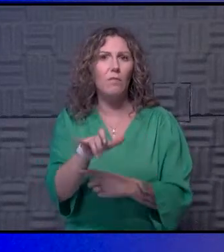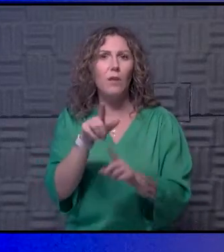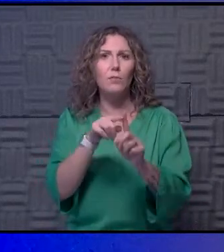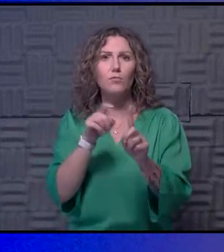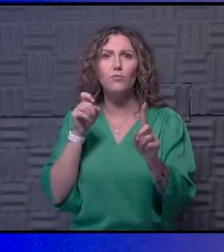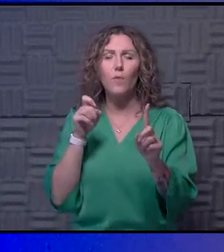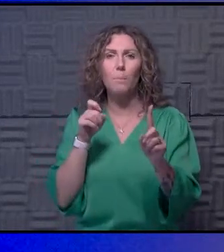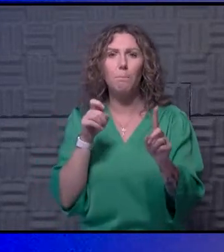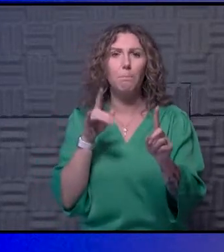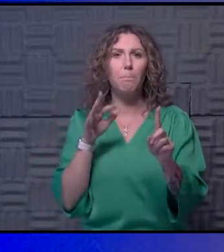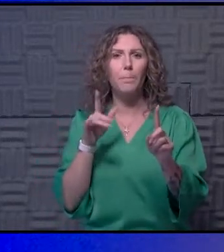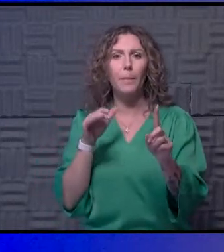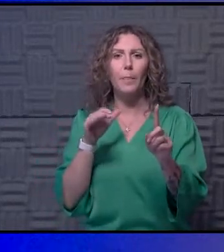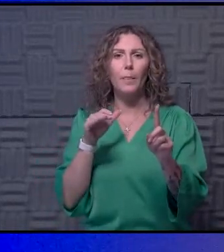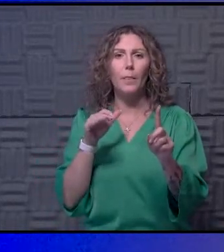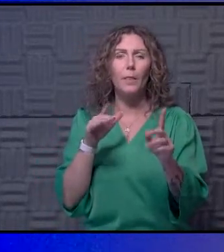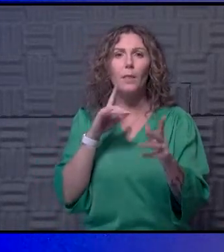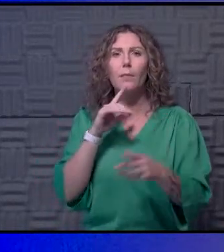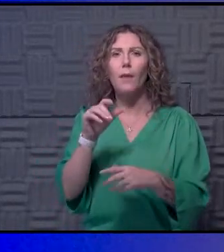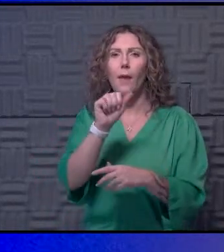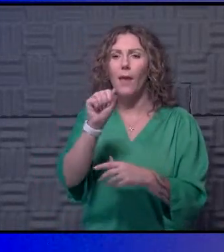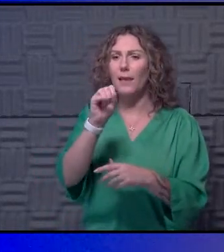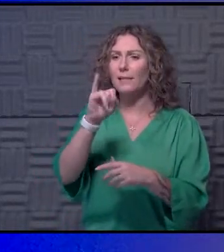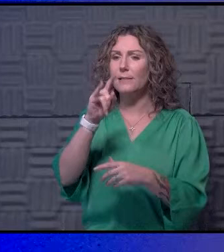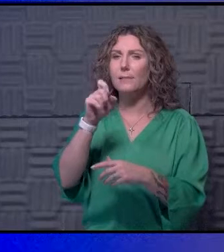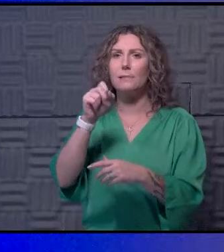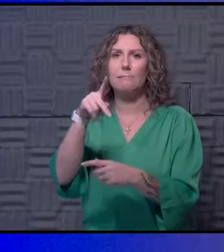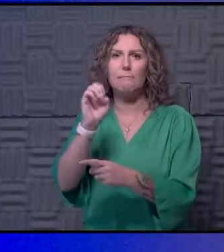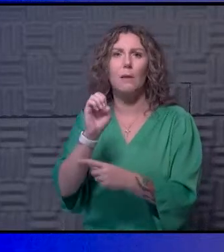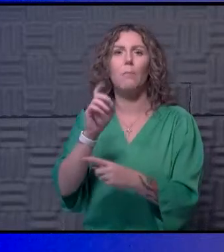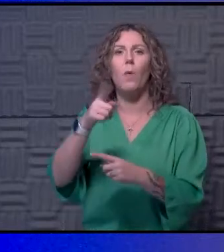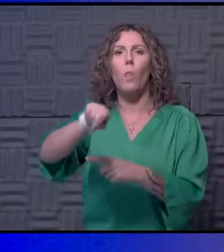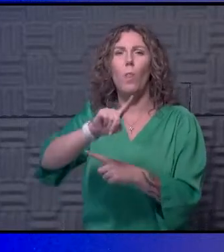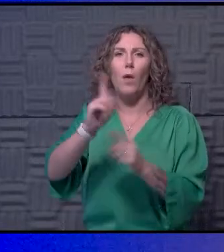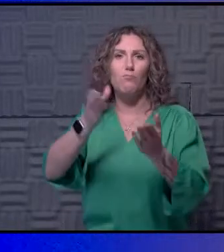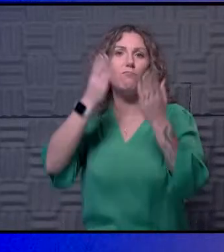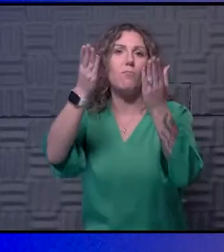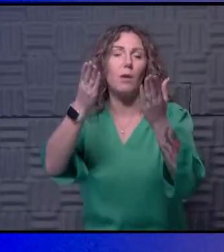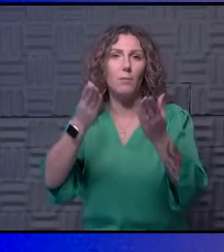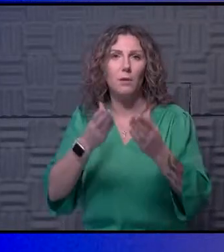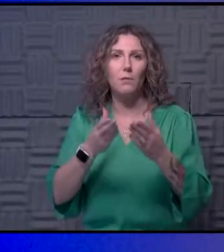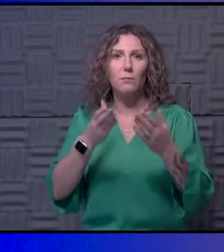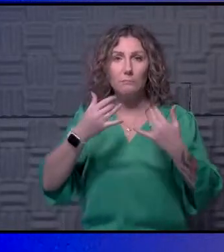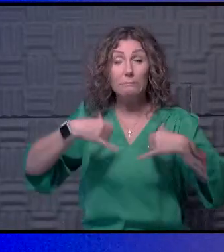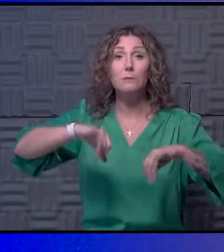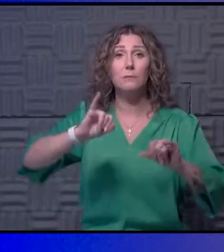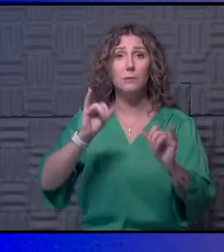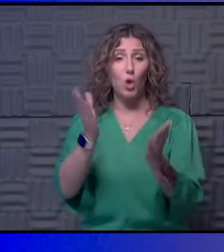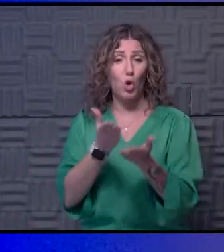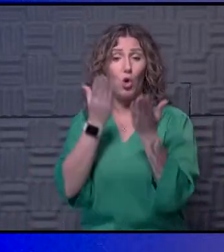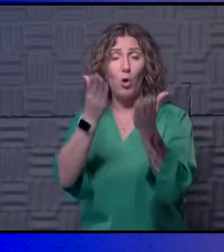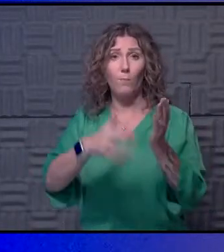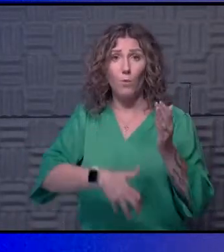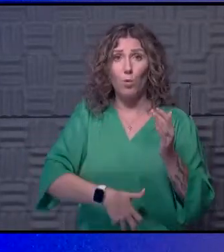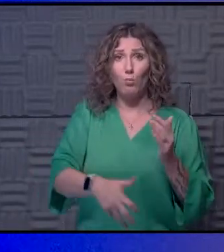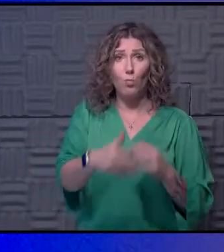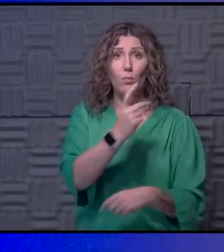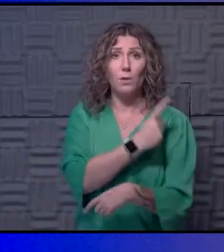the ACIP who makes those recommendations is you can still offer to those pregnant